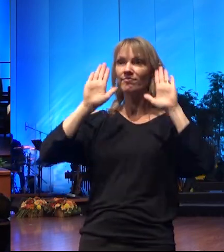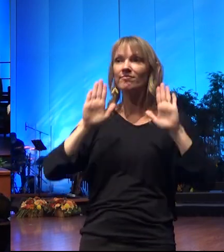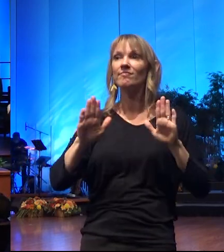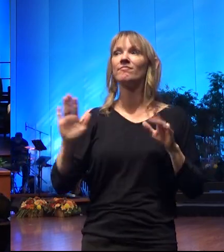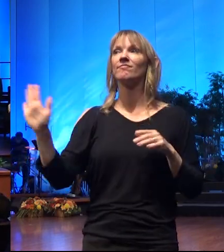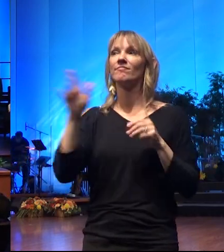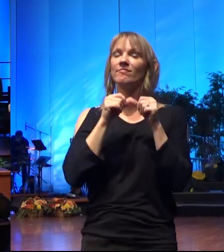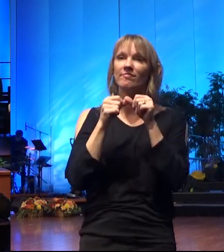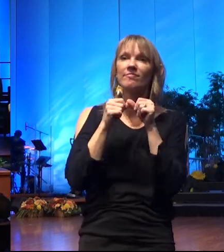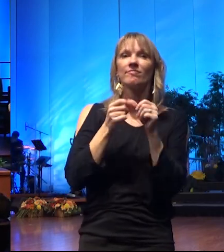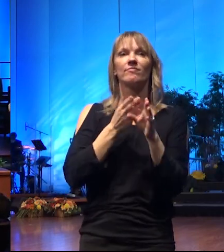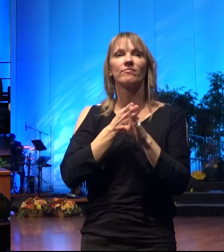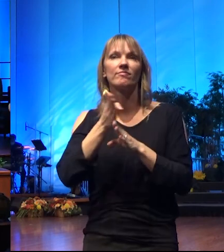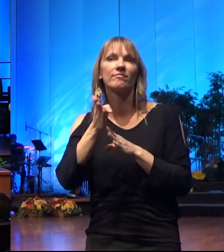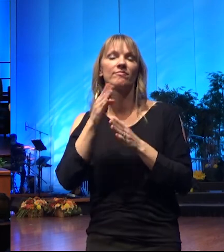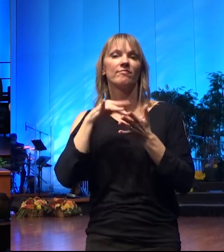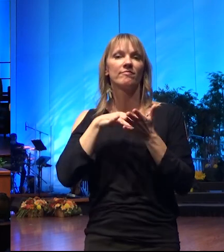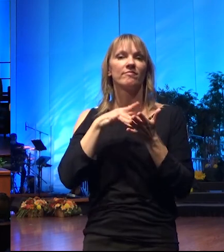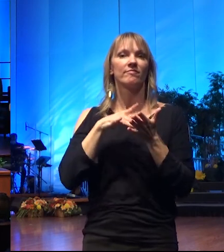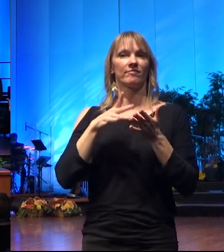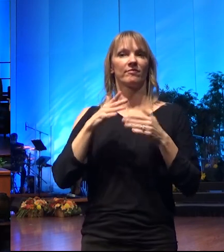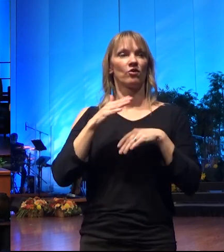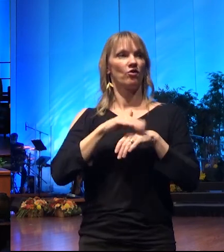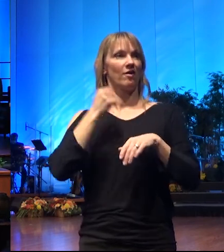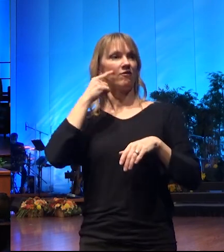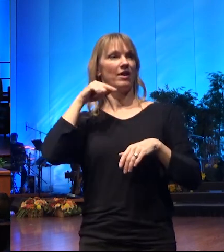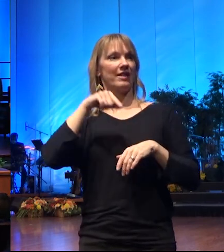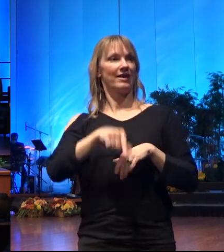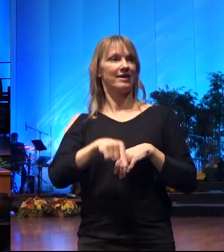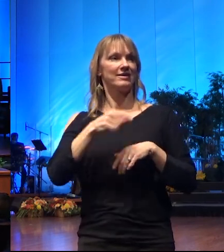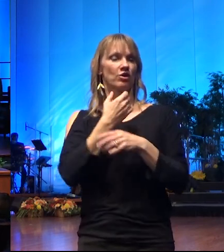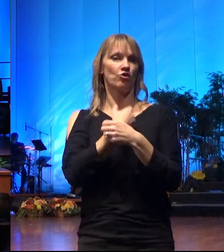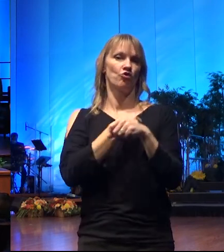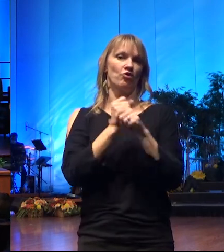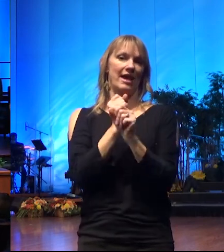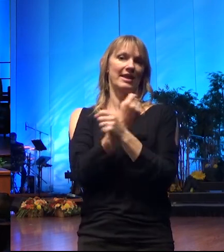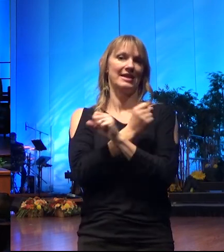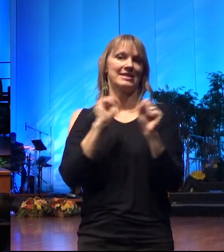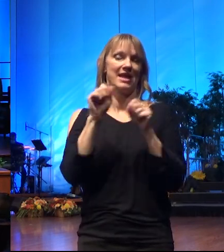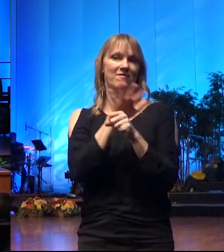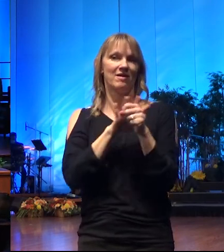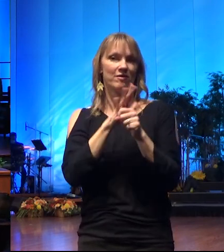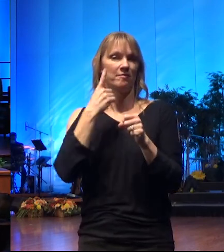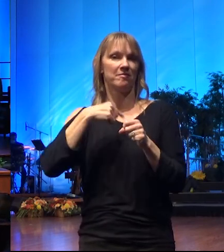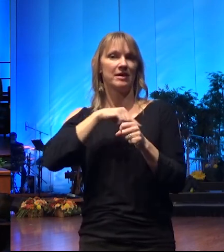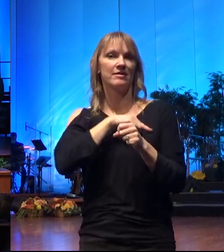Ken Nakamura, and this incredible woman right here, Reverend Jackie Harris.